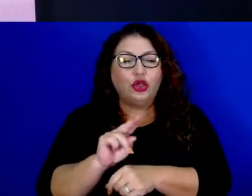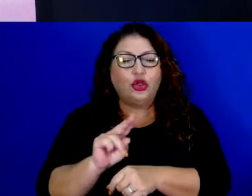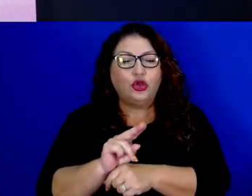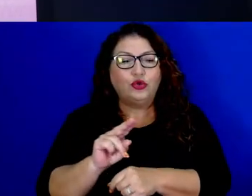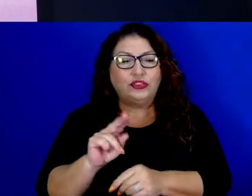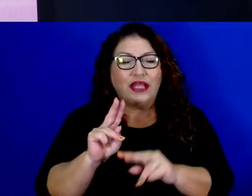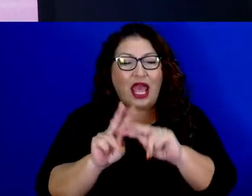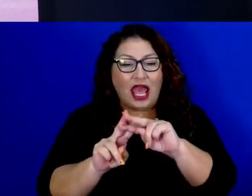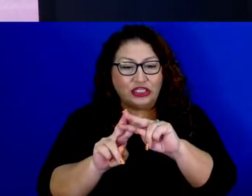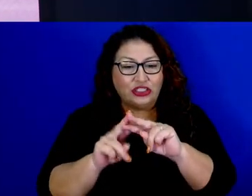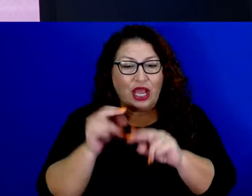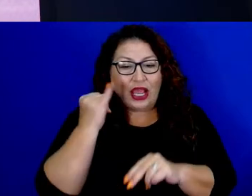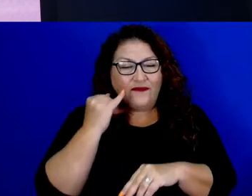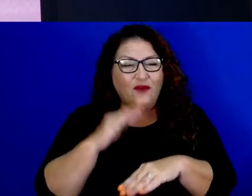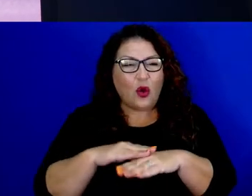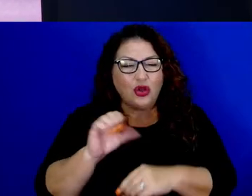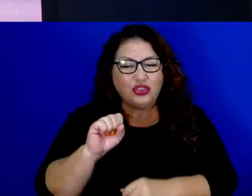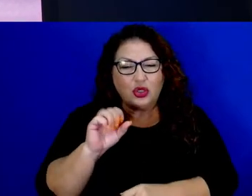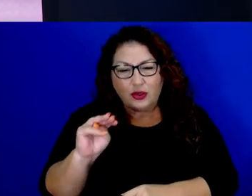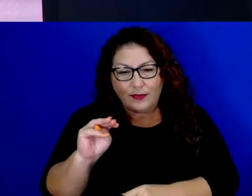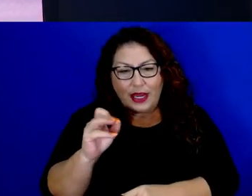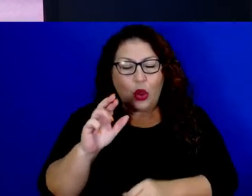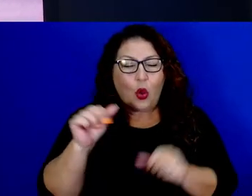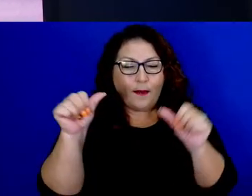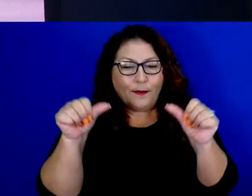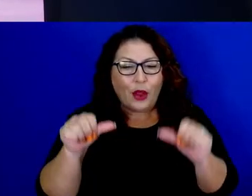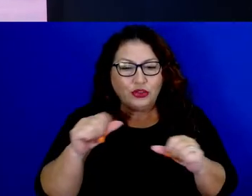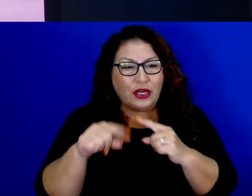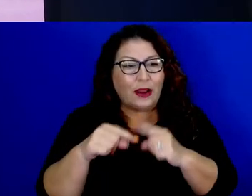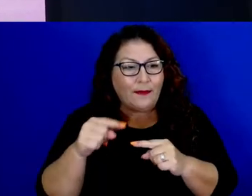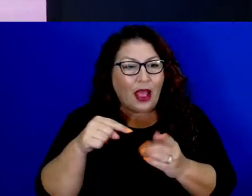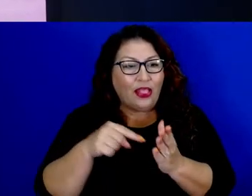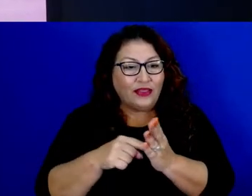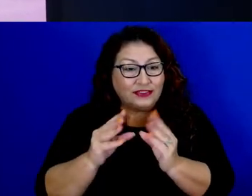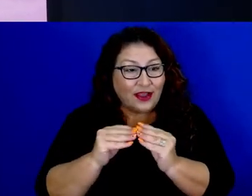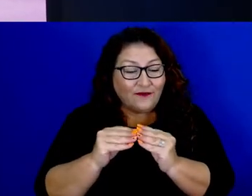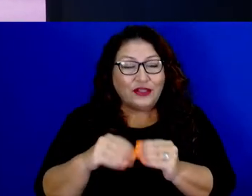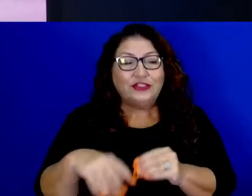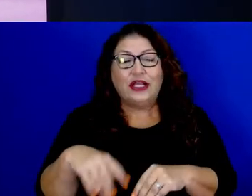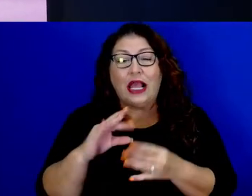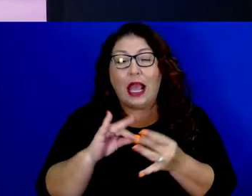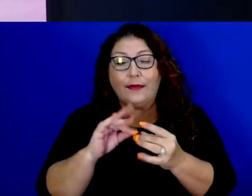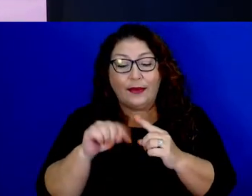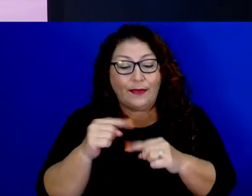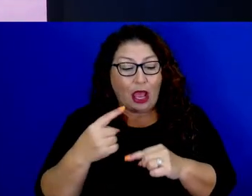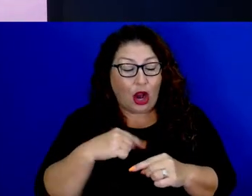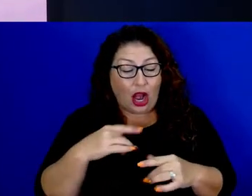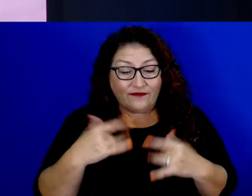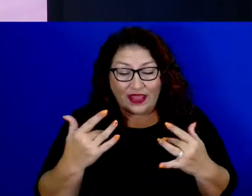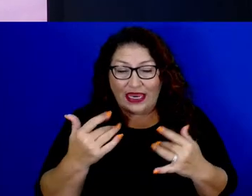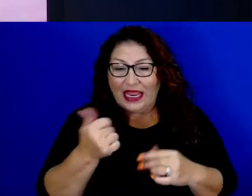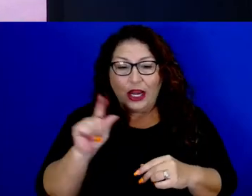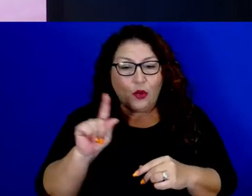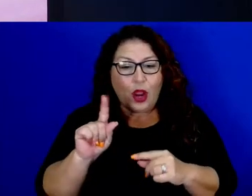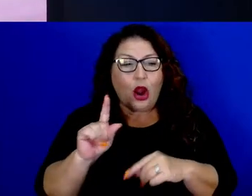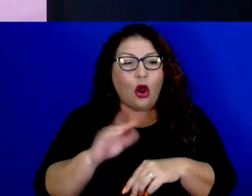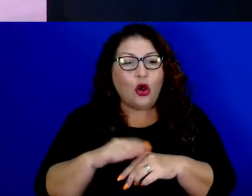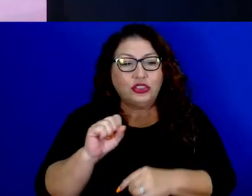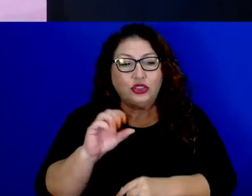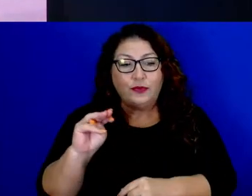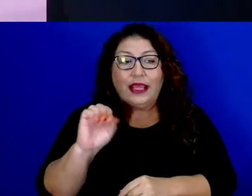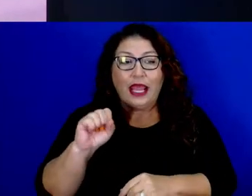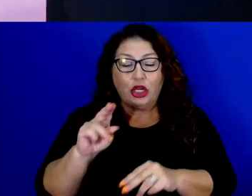social media, if you're posting about the index, if you're commenting on our event anywhere on social media, you can use the hashtag